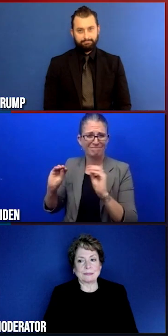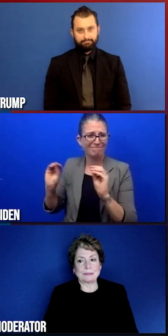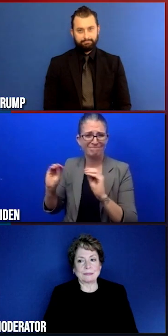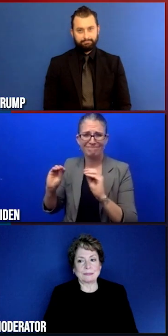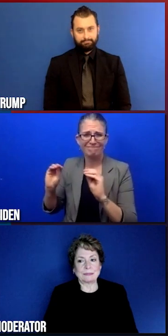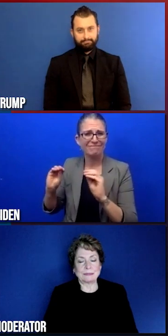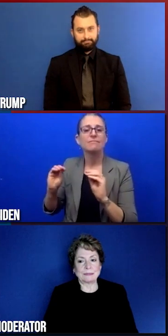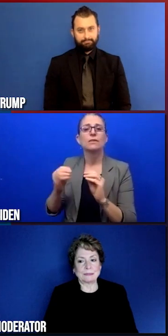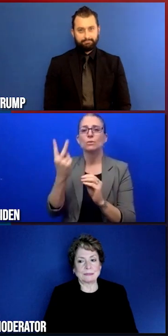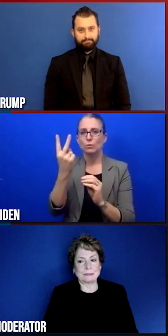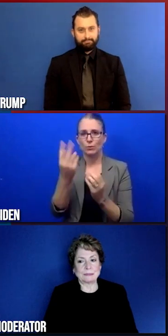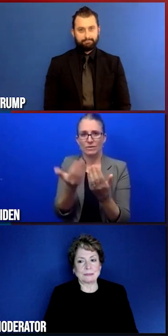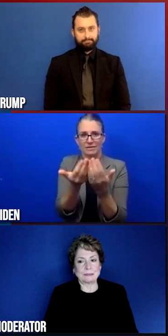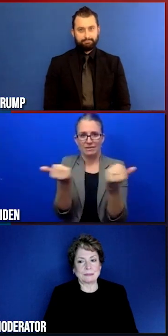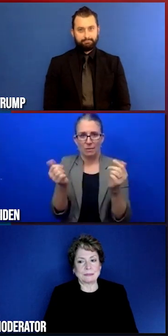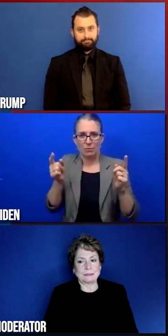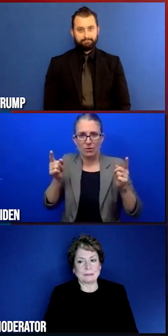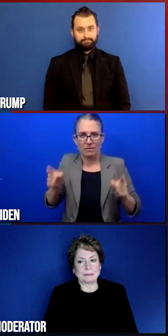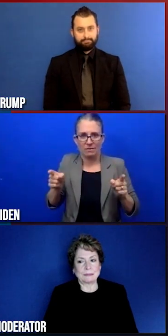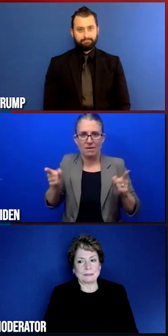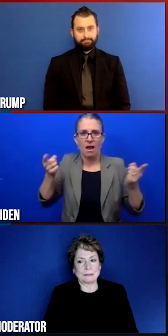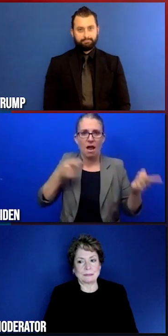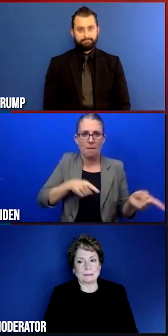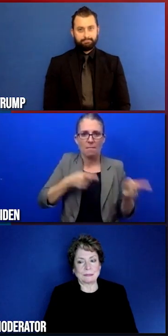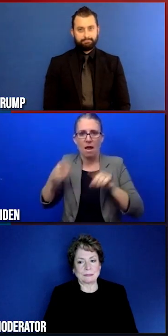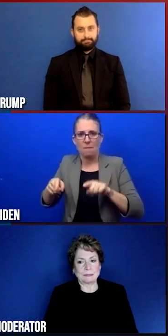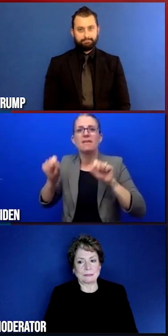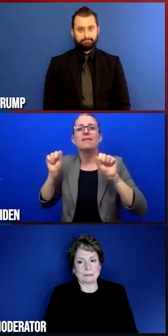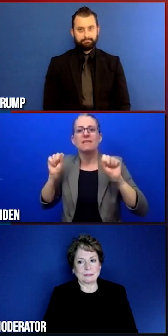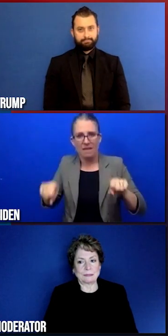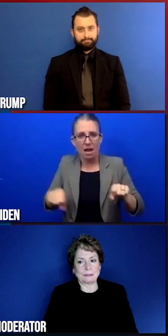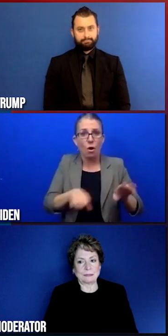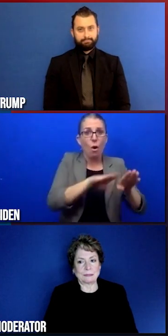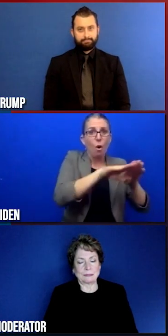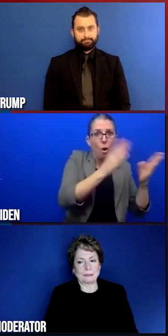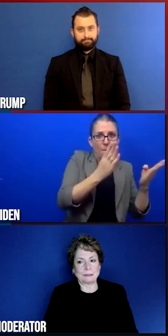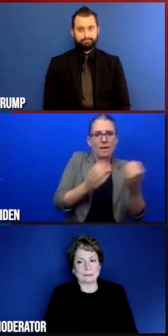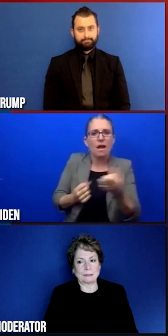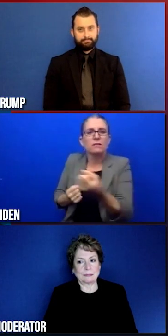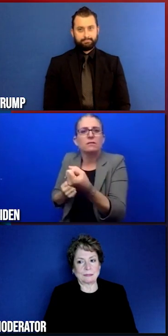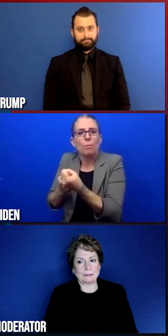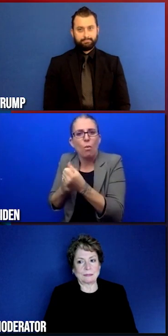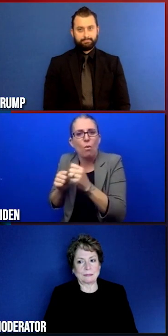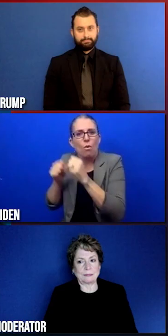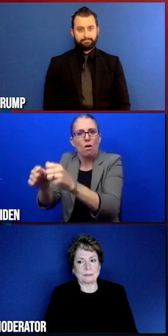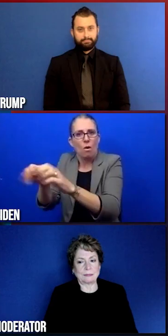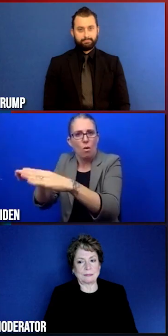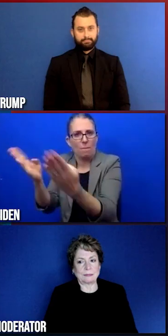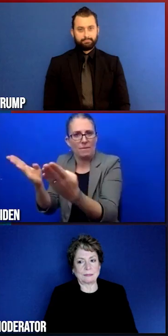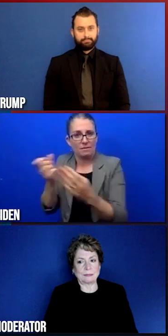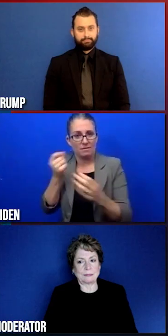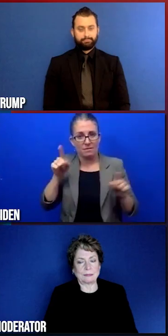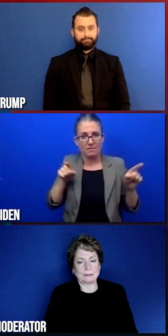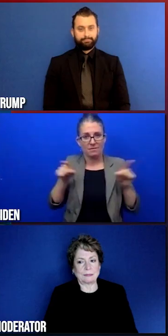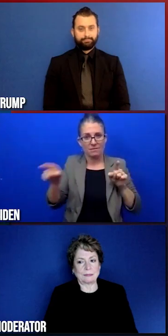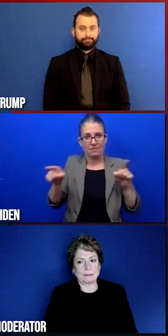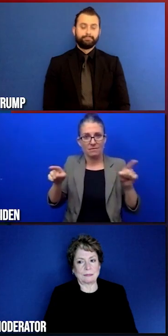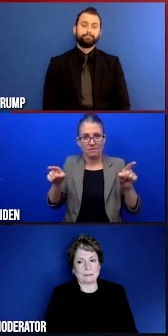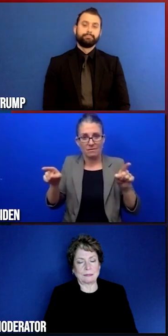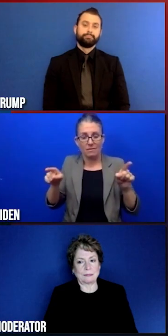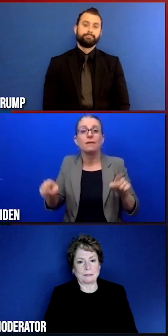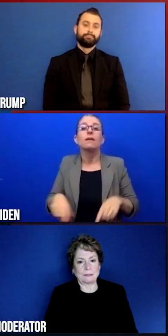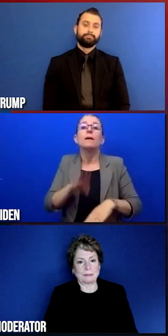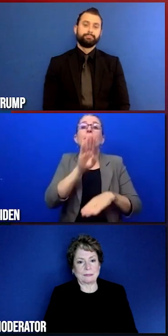resources to open. You need to be able to, for example, if you're going to open a business, have social distancing within the business. You need to have, if you